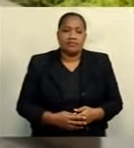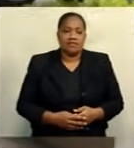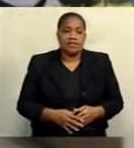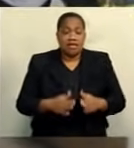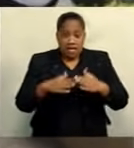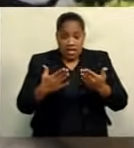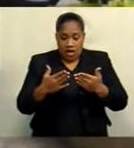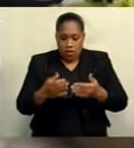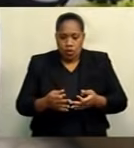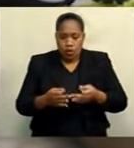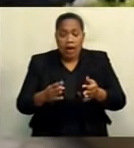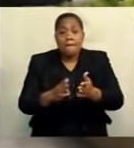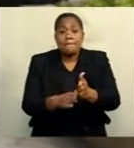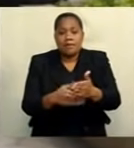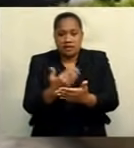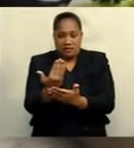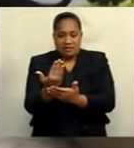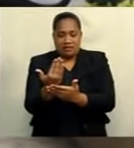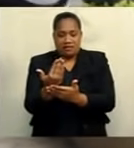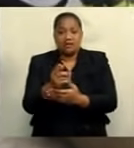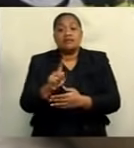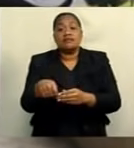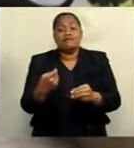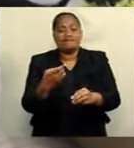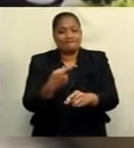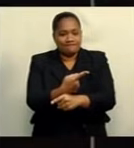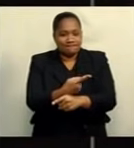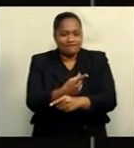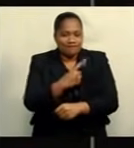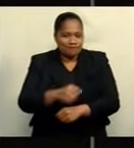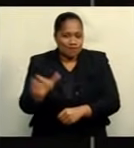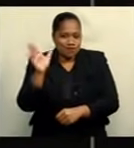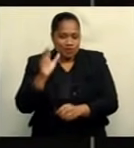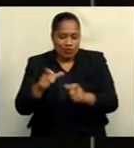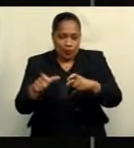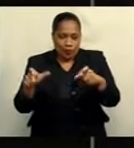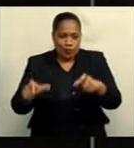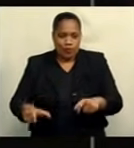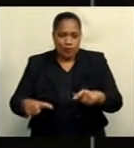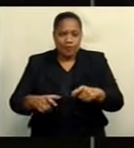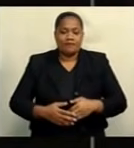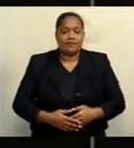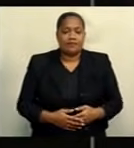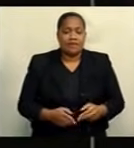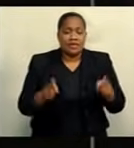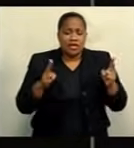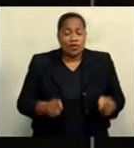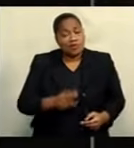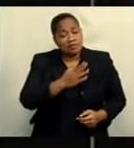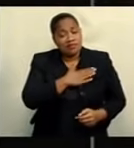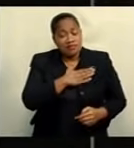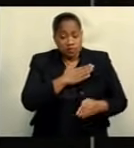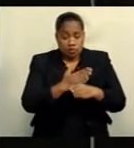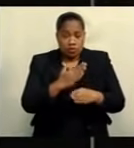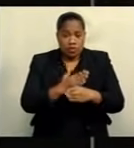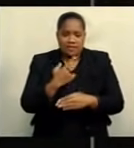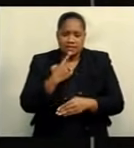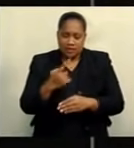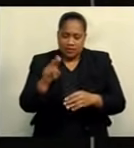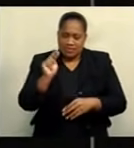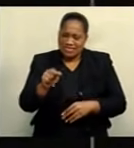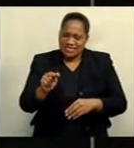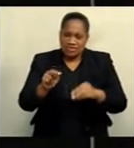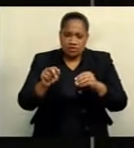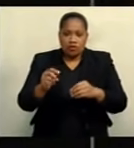has been adjourned to Monday next week for hearing. Humanitarian workers say there is a need to localize